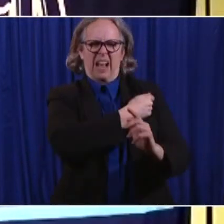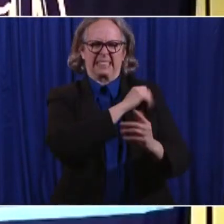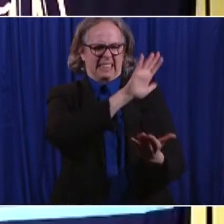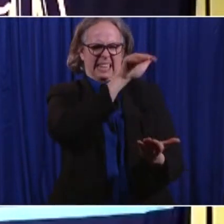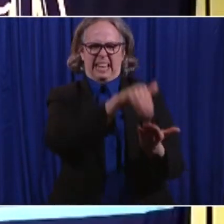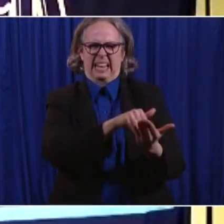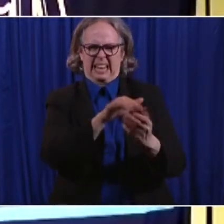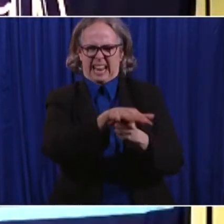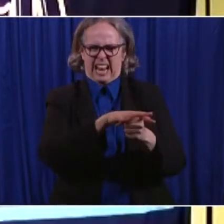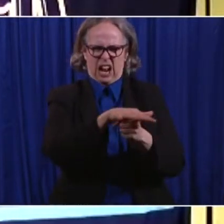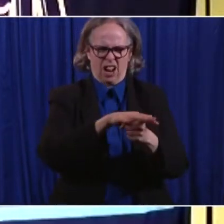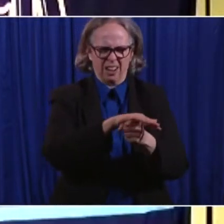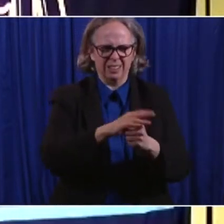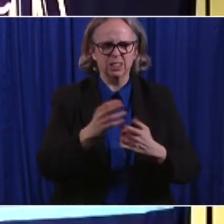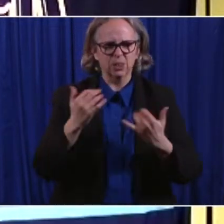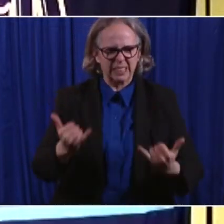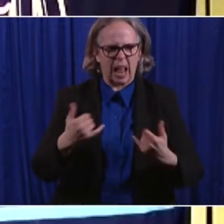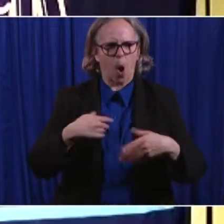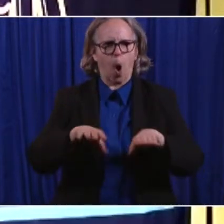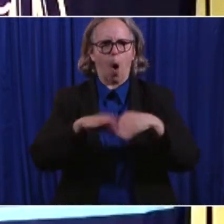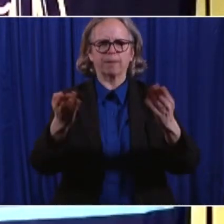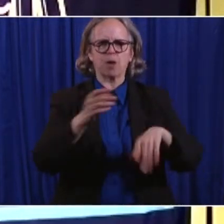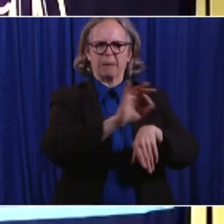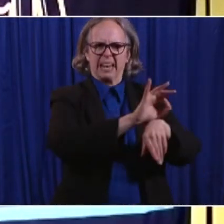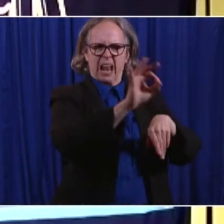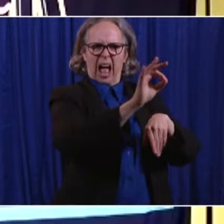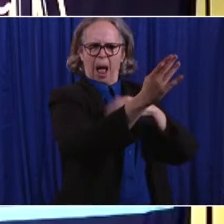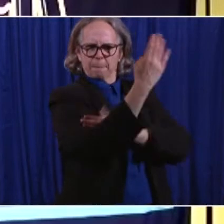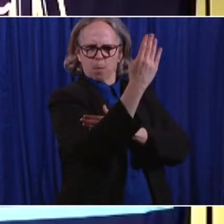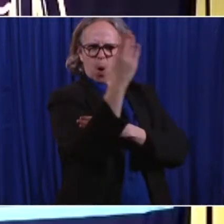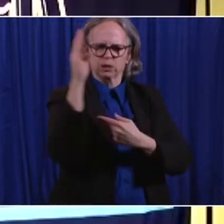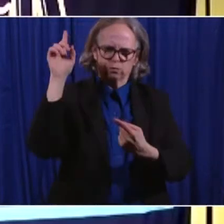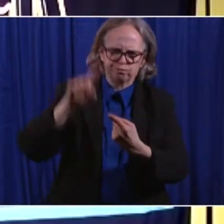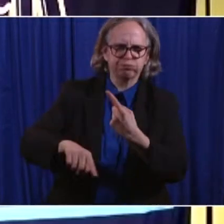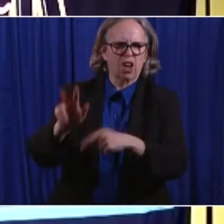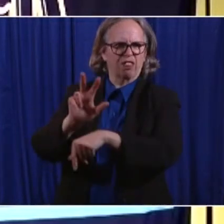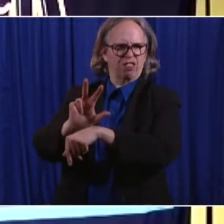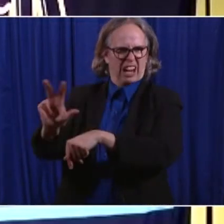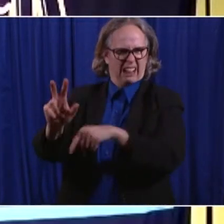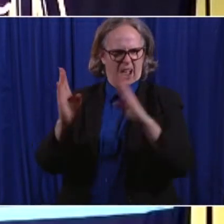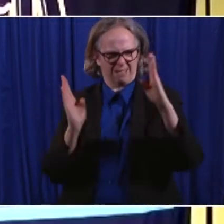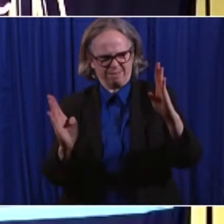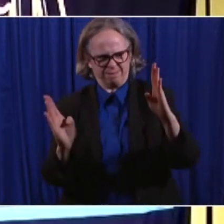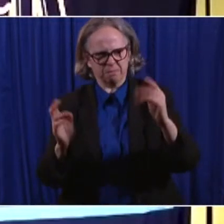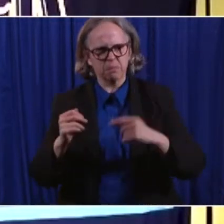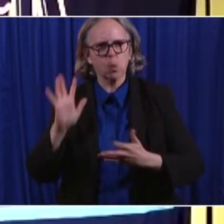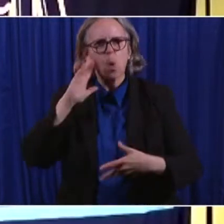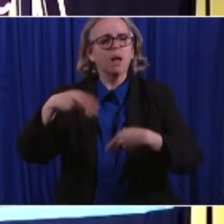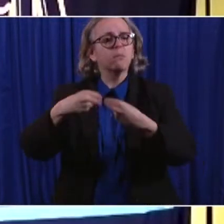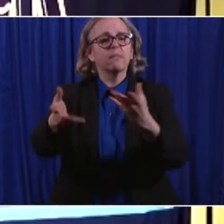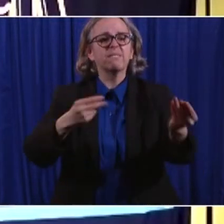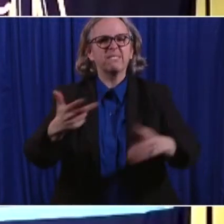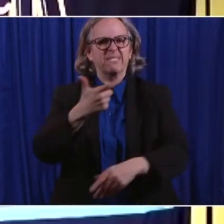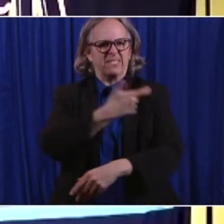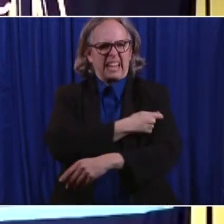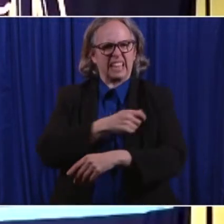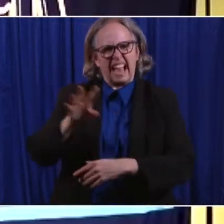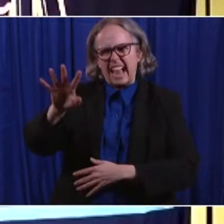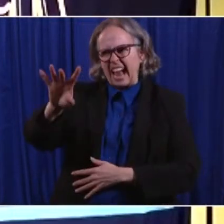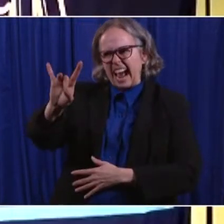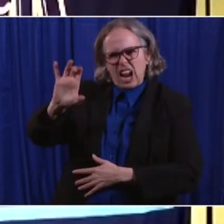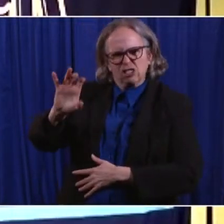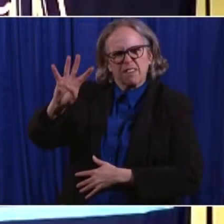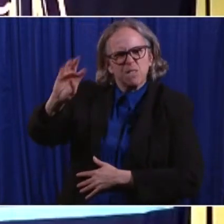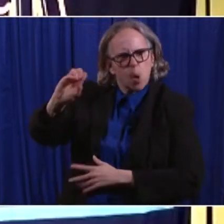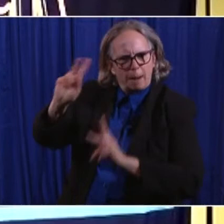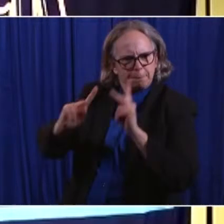9 to 3 today. We are going to do 840 people are going to receive their first dose